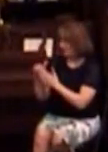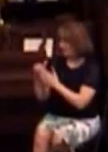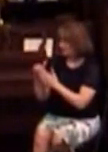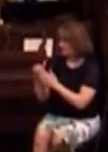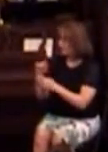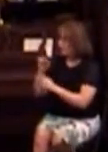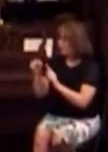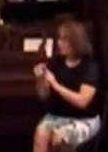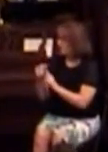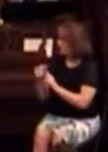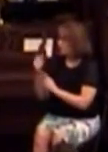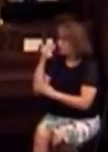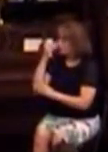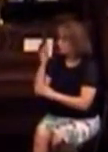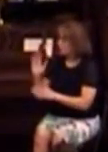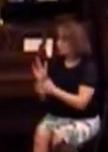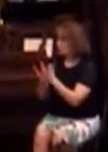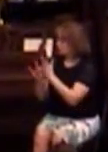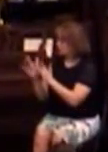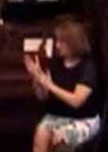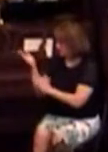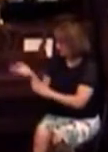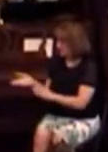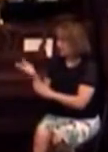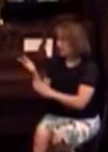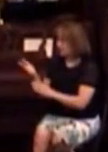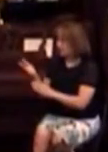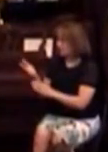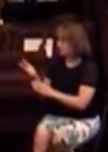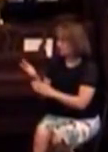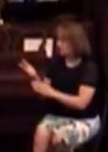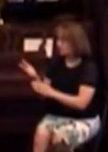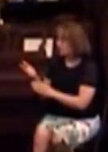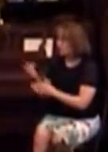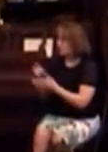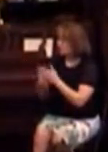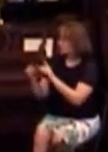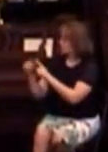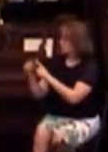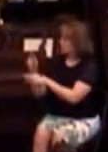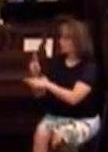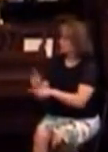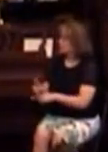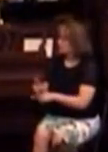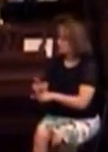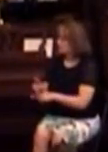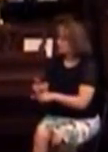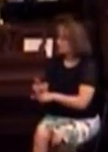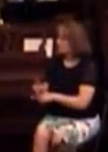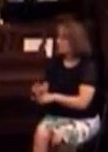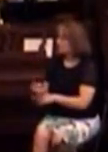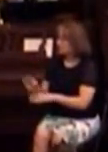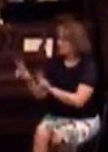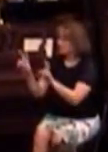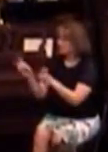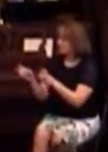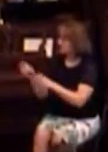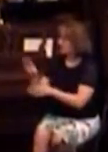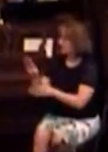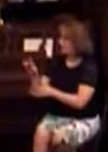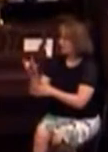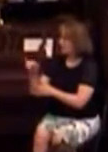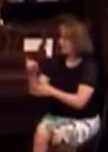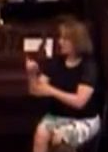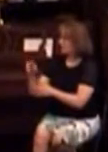saying the same thing? They are what? They are blind. Here Jesus is, and they're blind. They don't